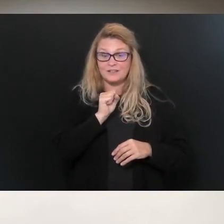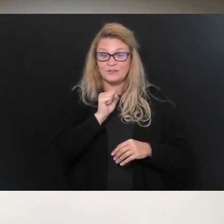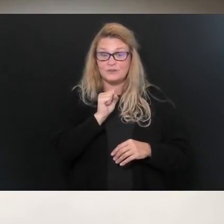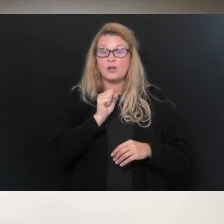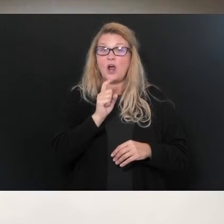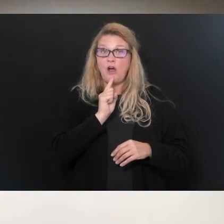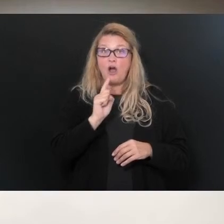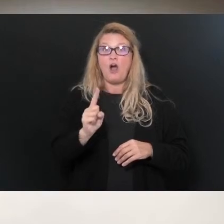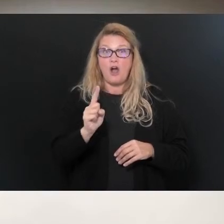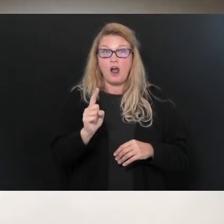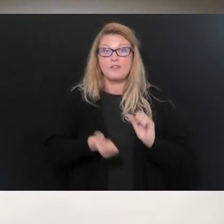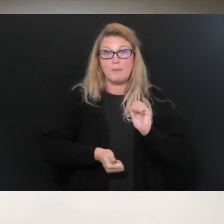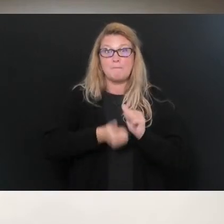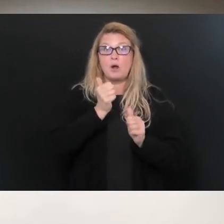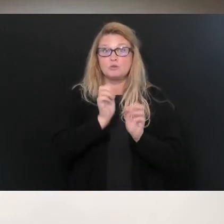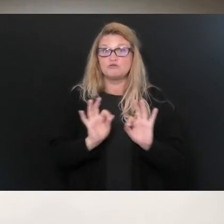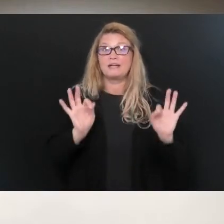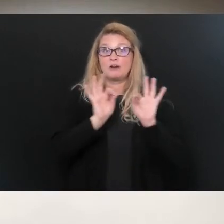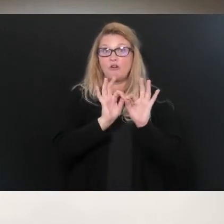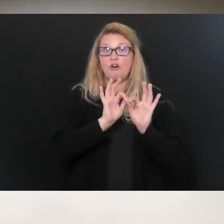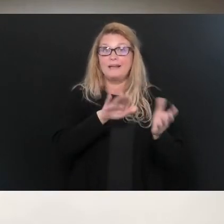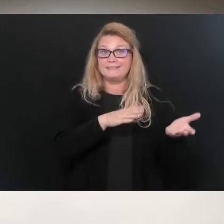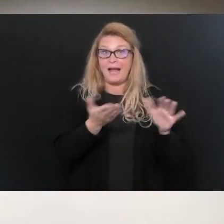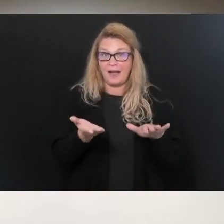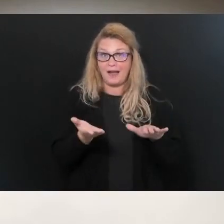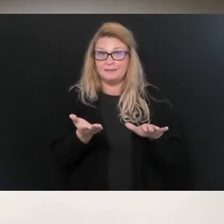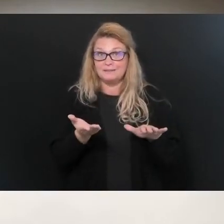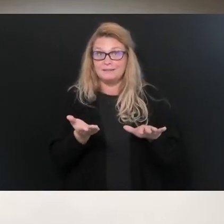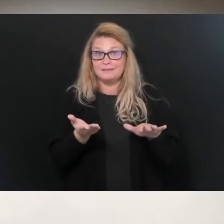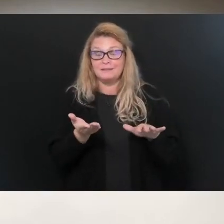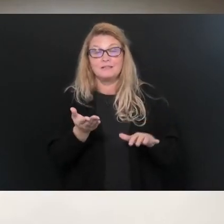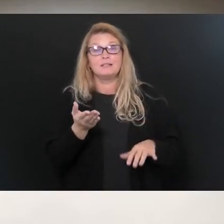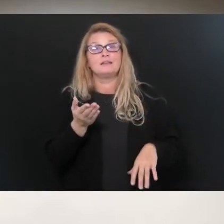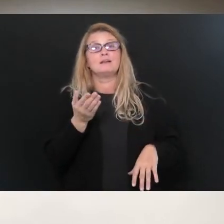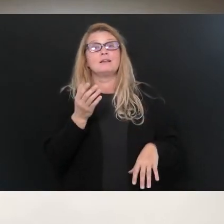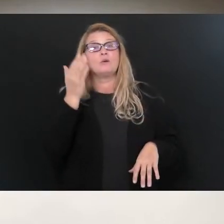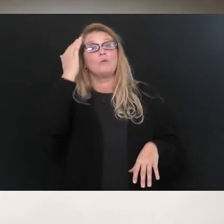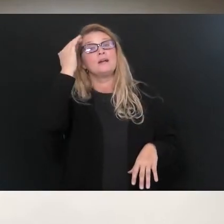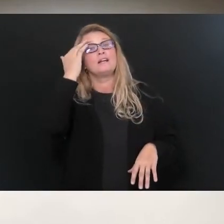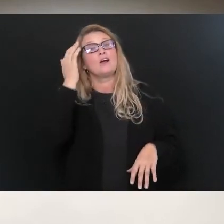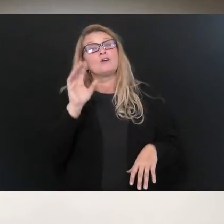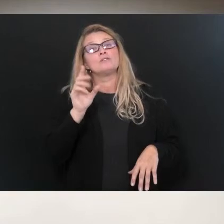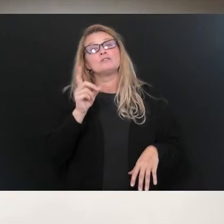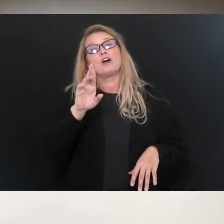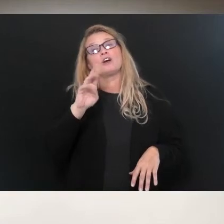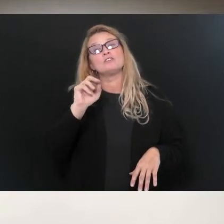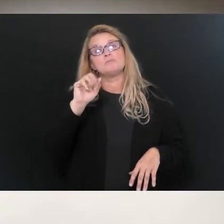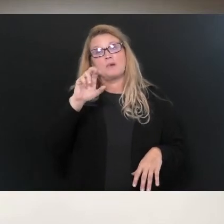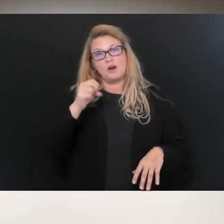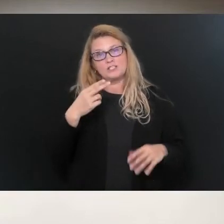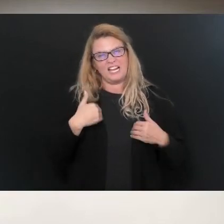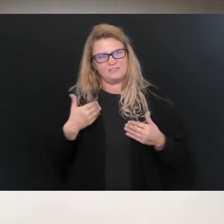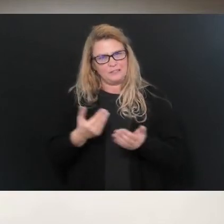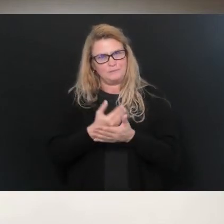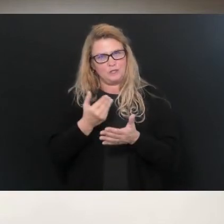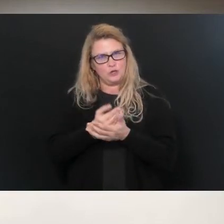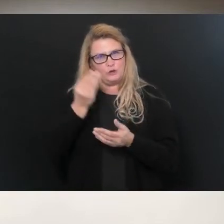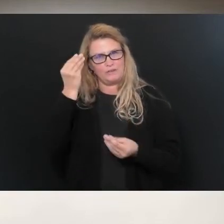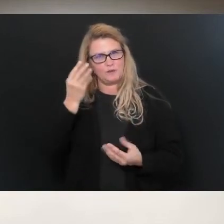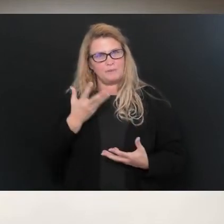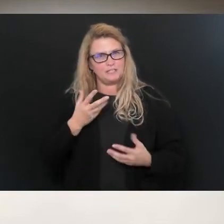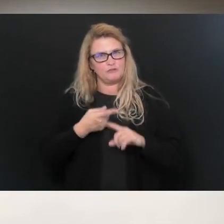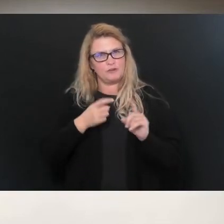are those that we have lost. We know, and Dr. Marsh has some new data from